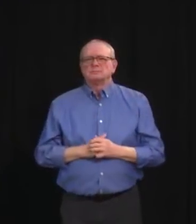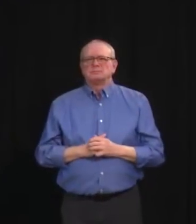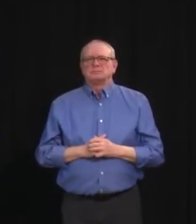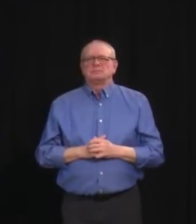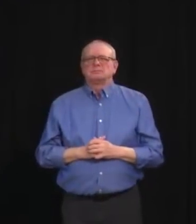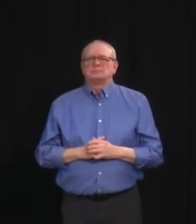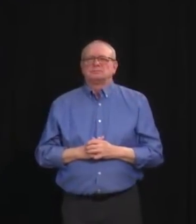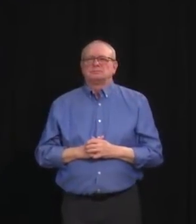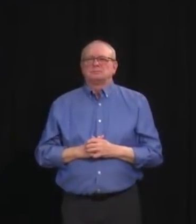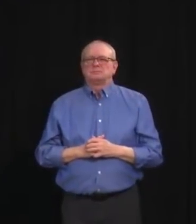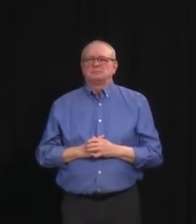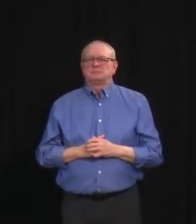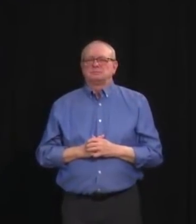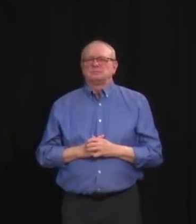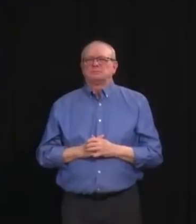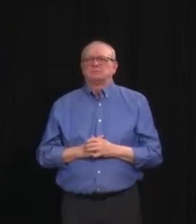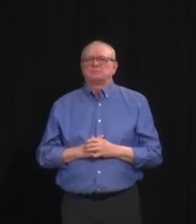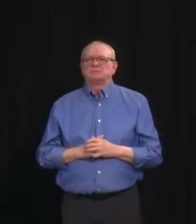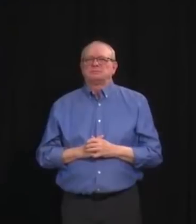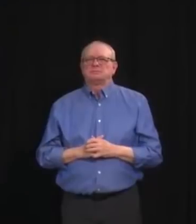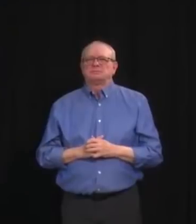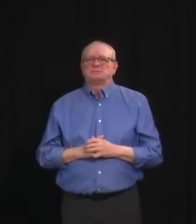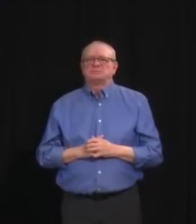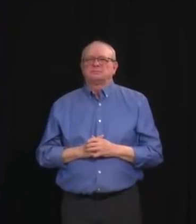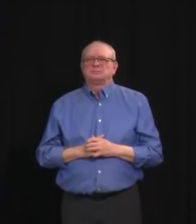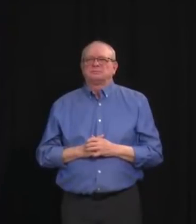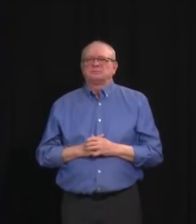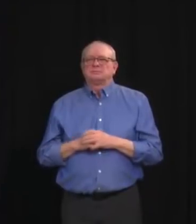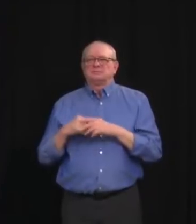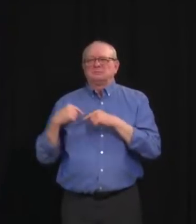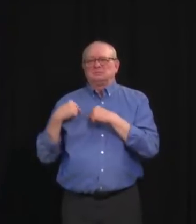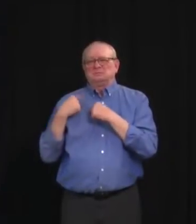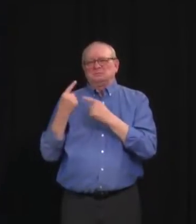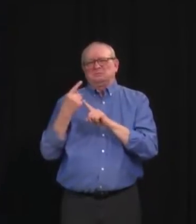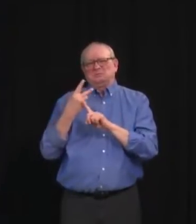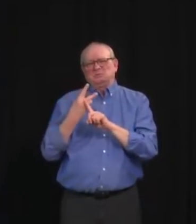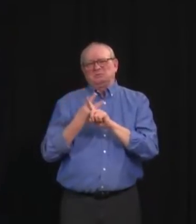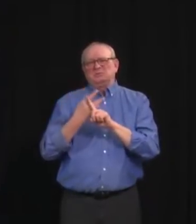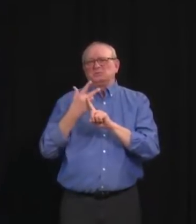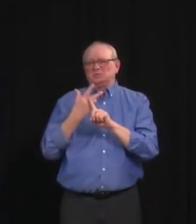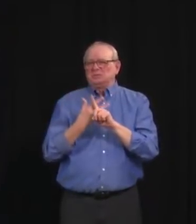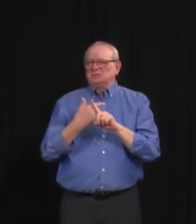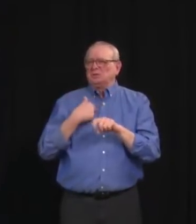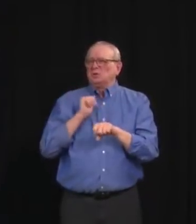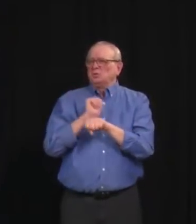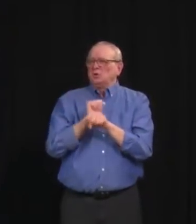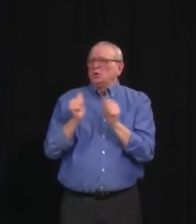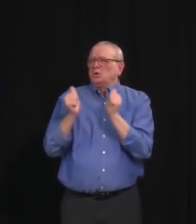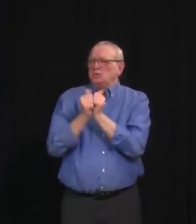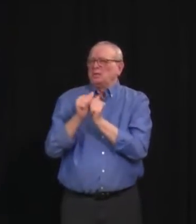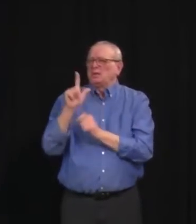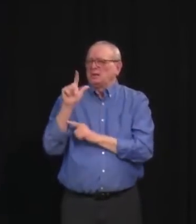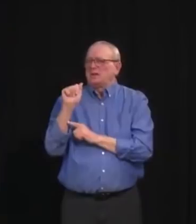with the lab for several months now, and because the testing process is quite complex, it's